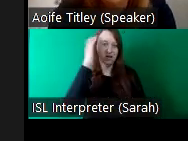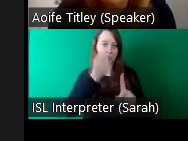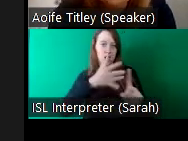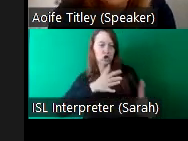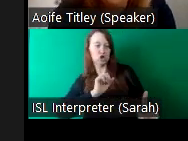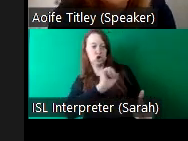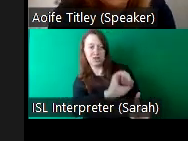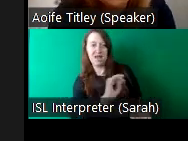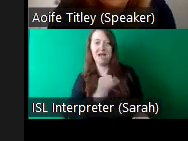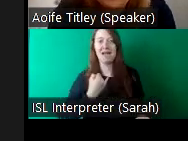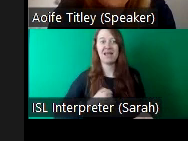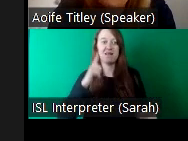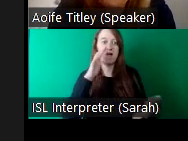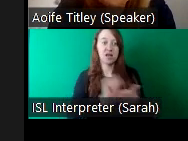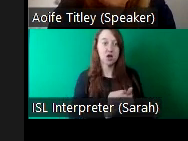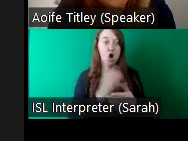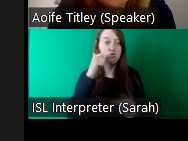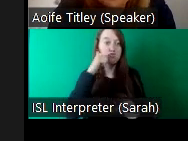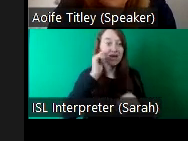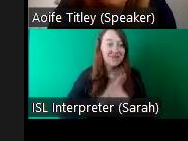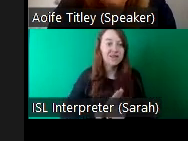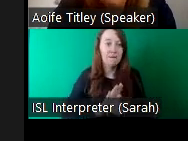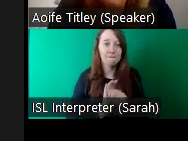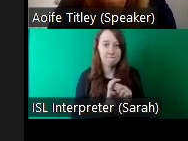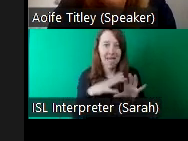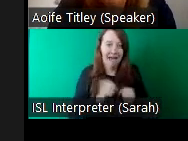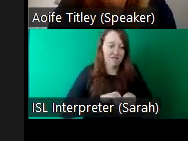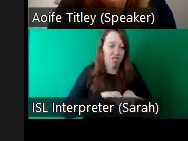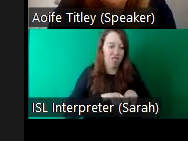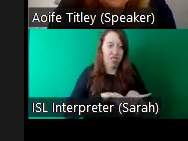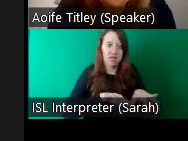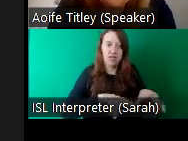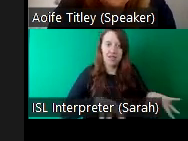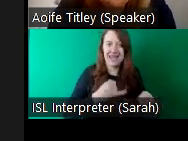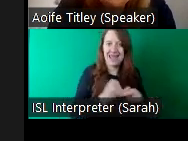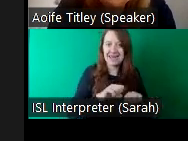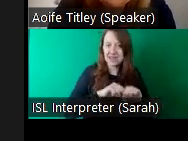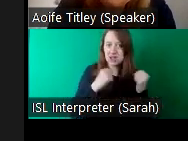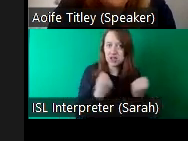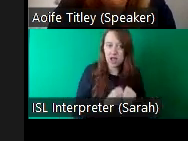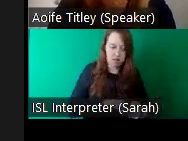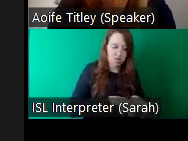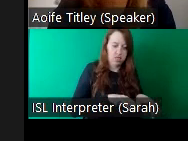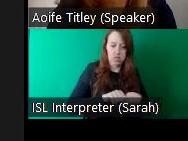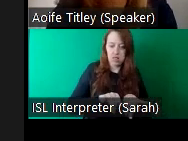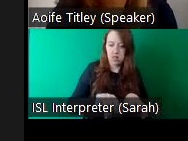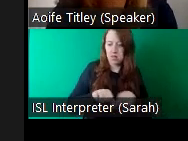racism should be viewed as endemic within society. I think in Irish education, there is a tendency to